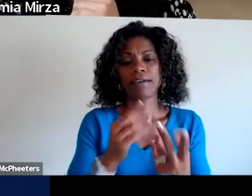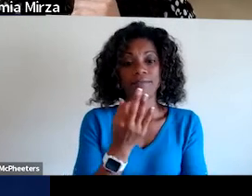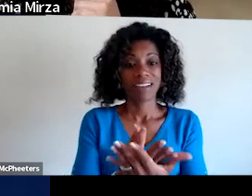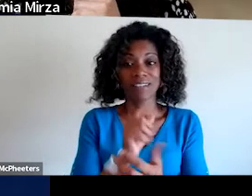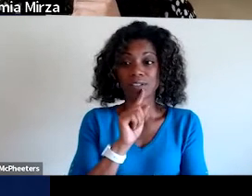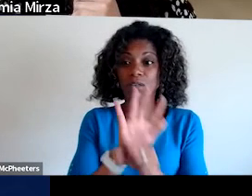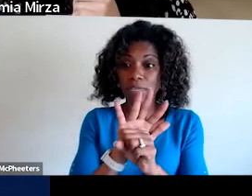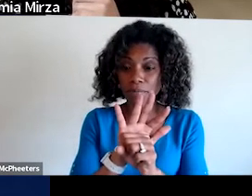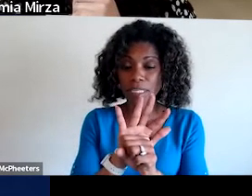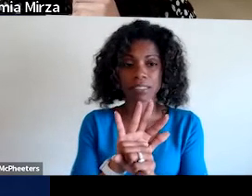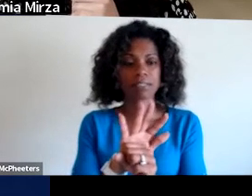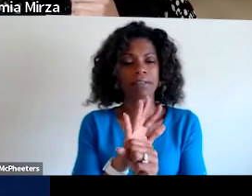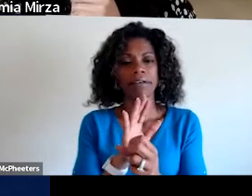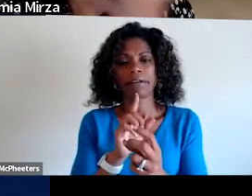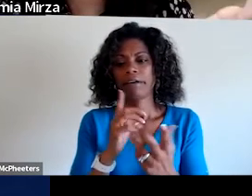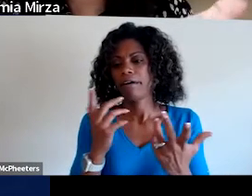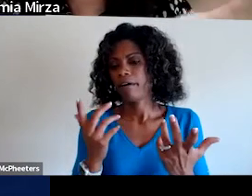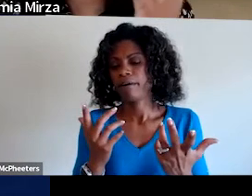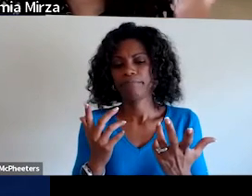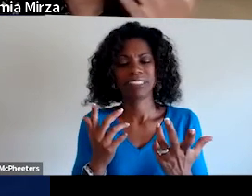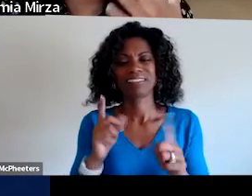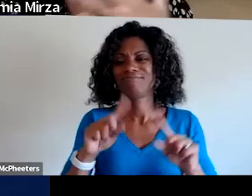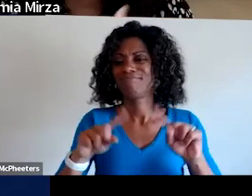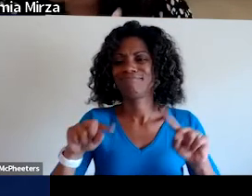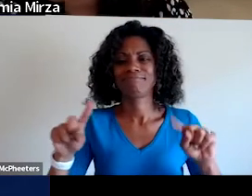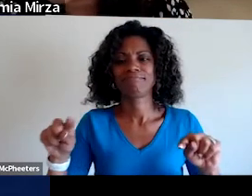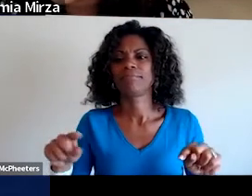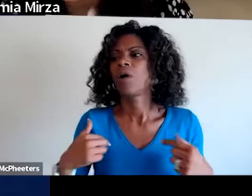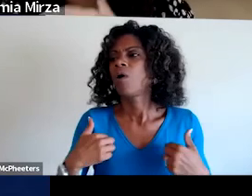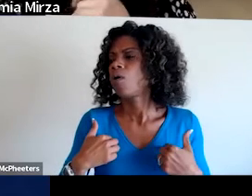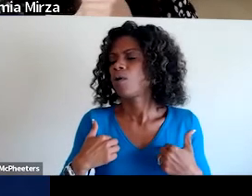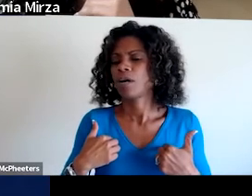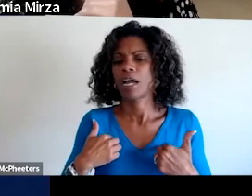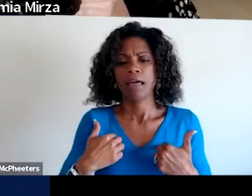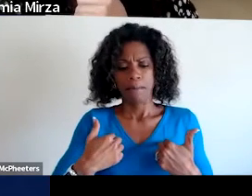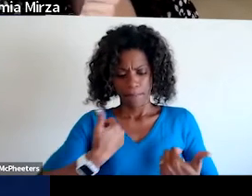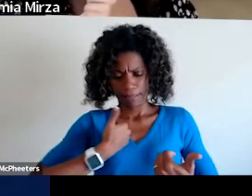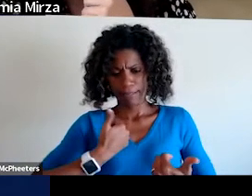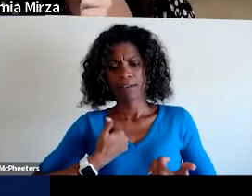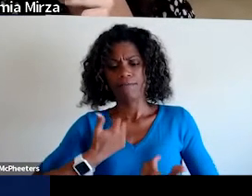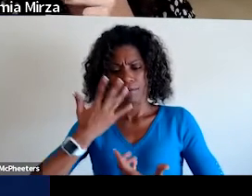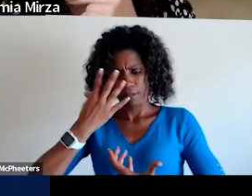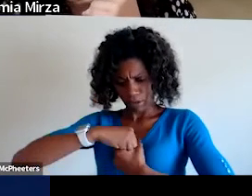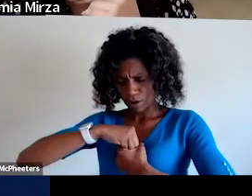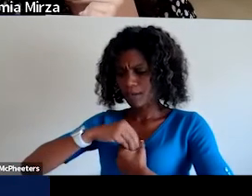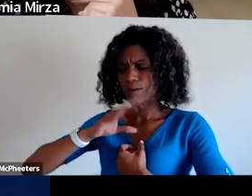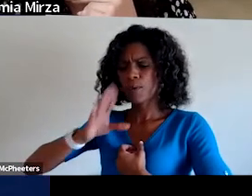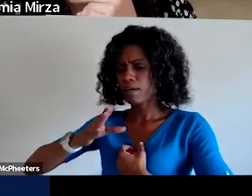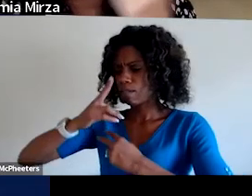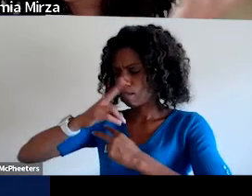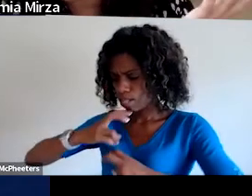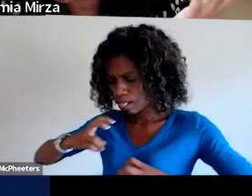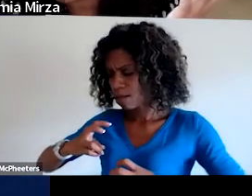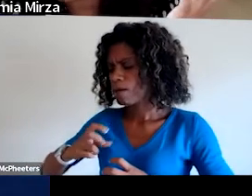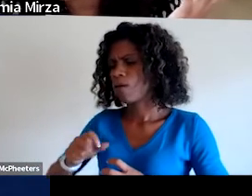time, and a lot of like pledges of internal work as well. And so let's chat a bit about what